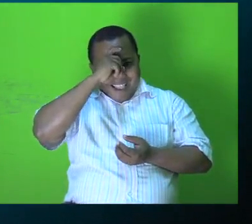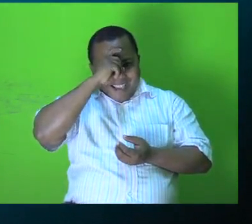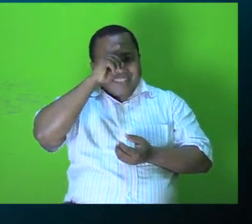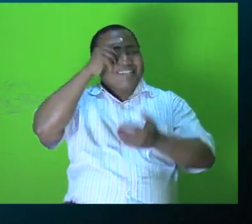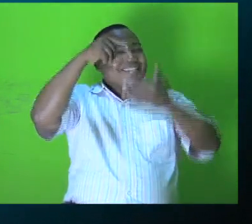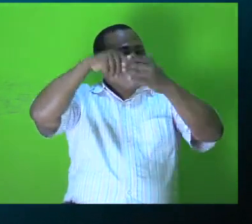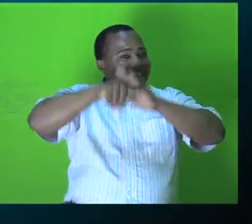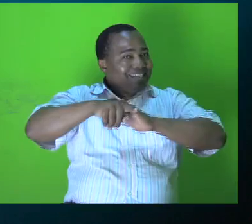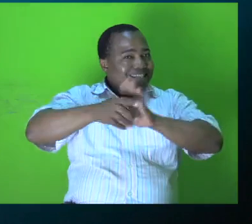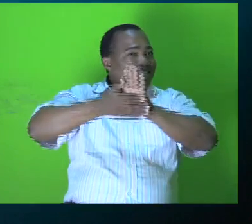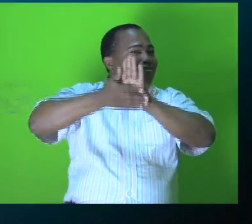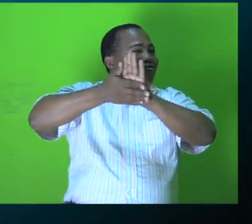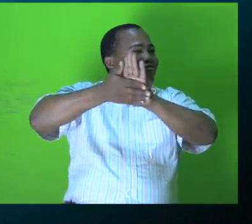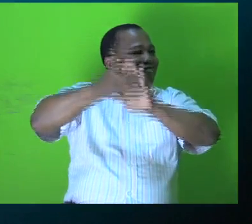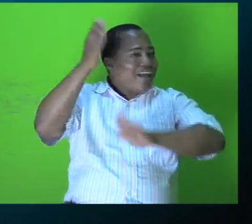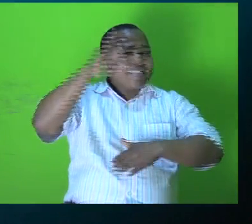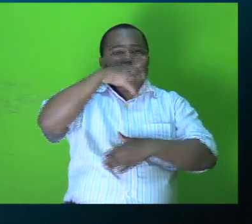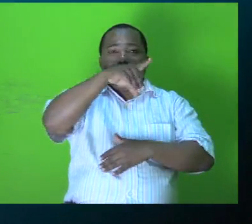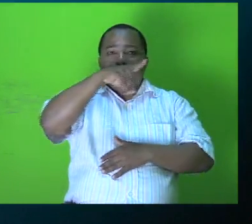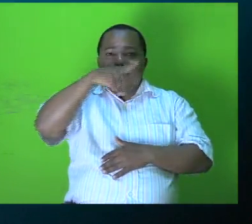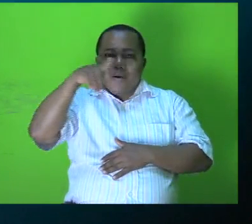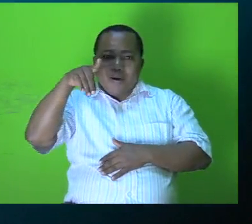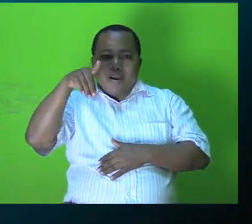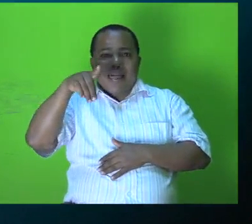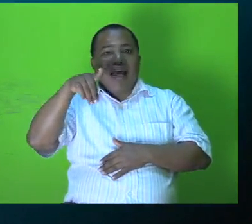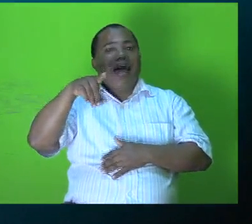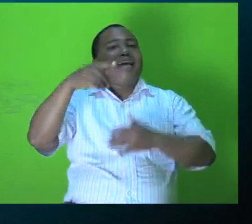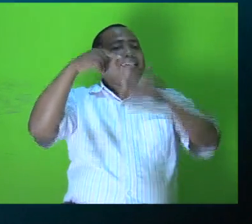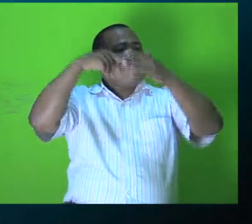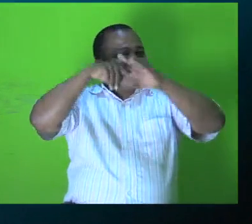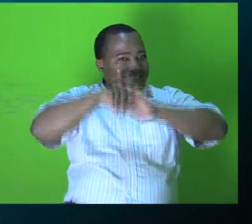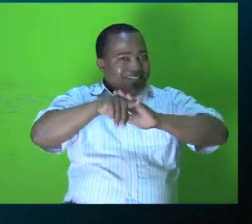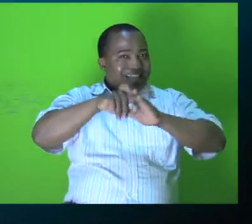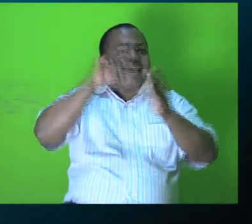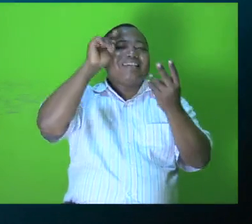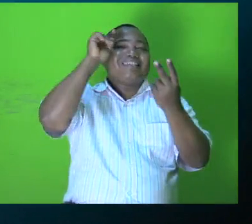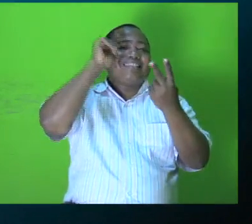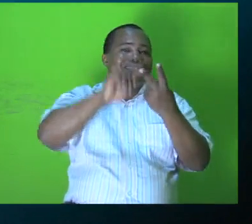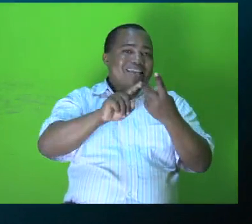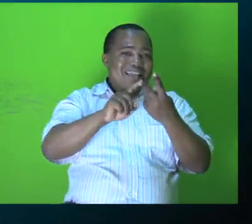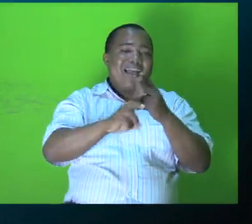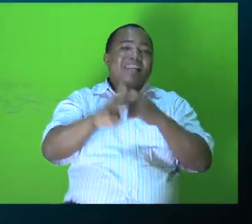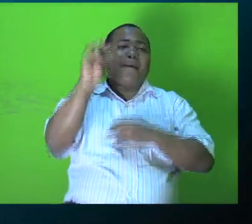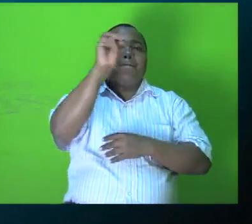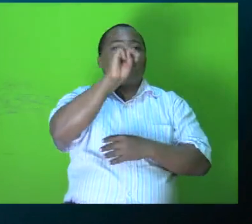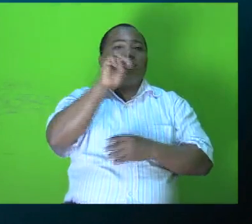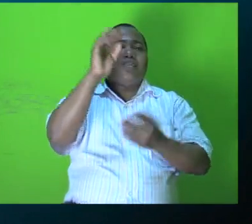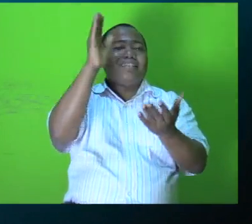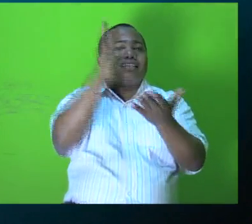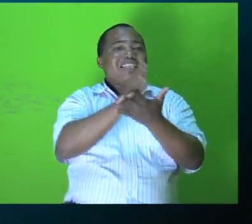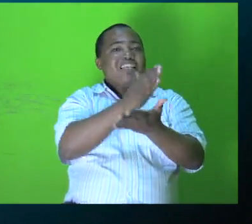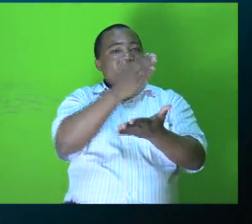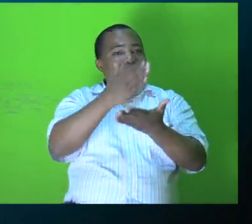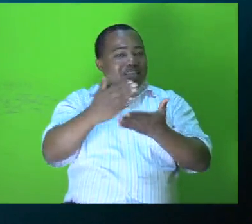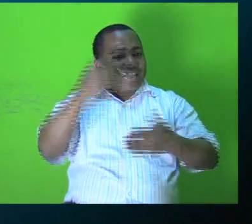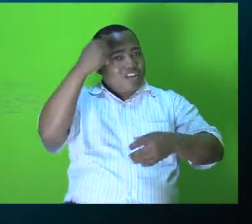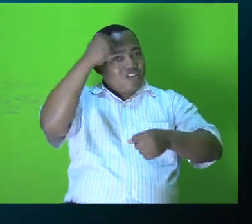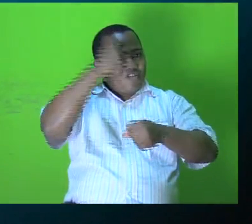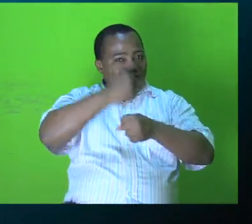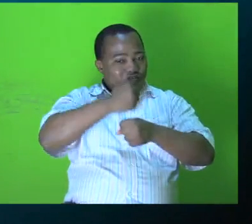the first polar body will enter in the second meiotic division to